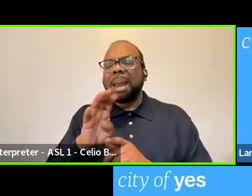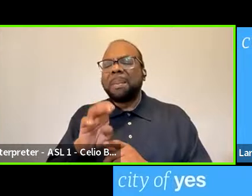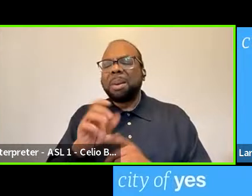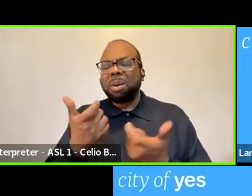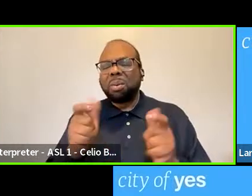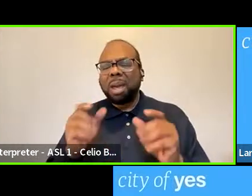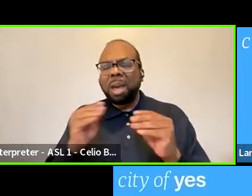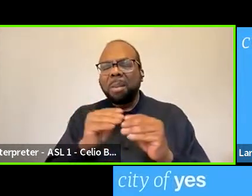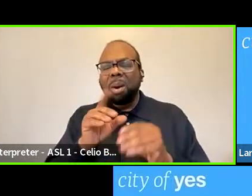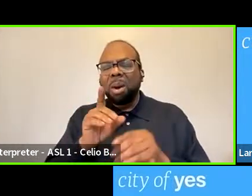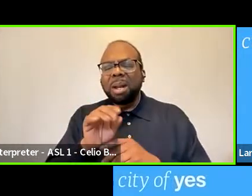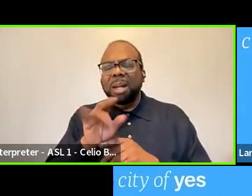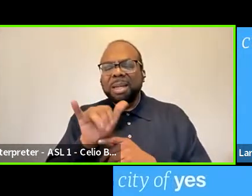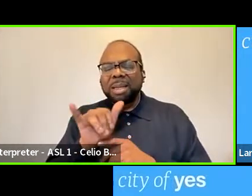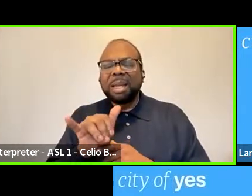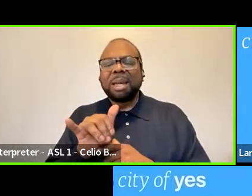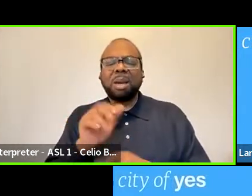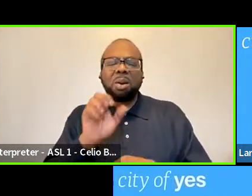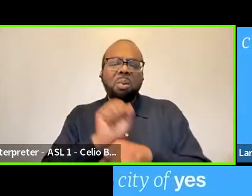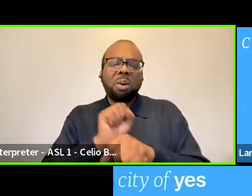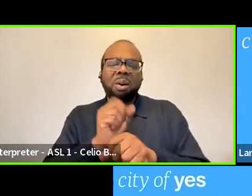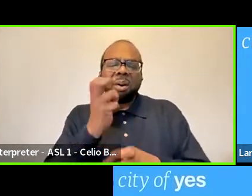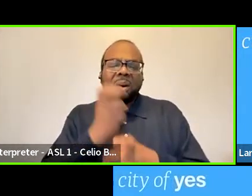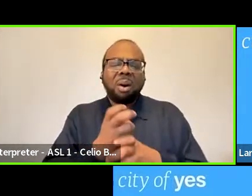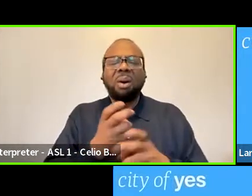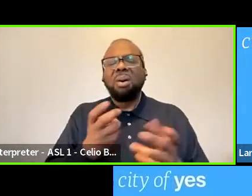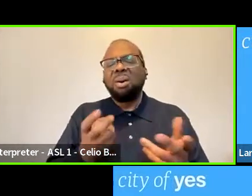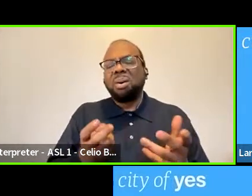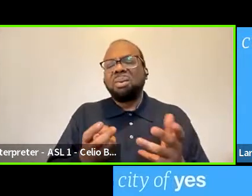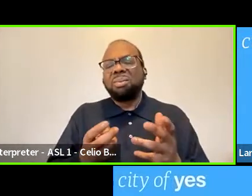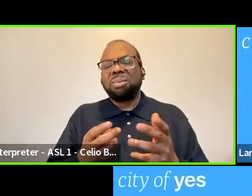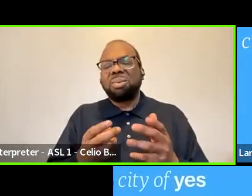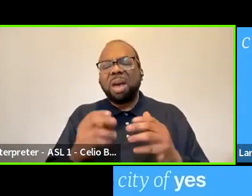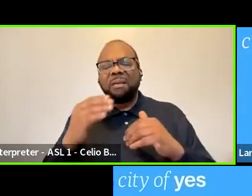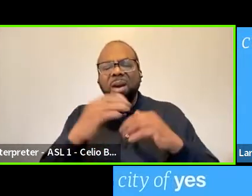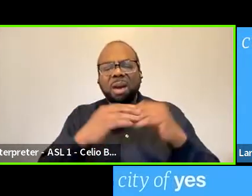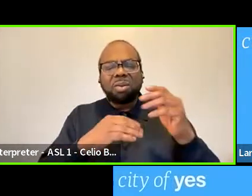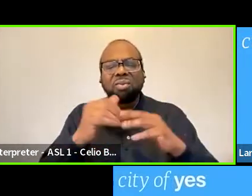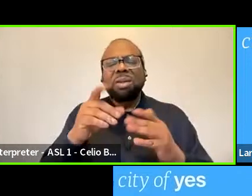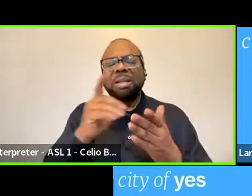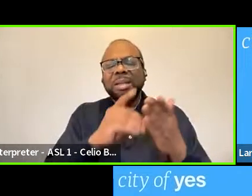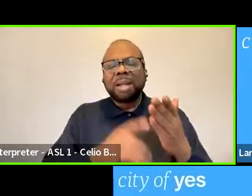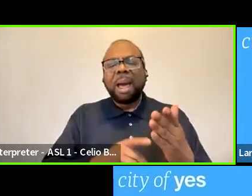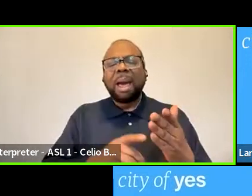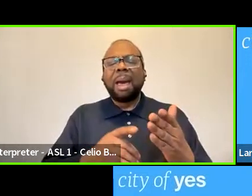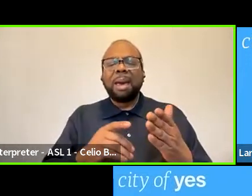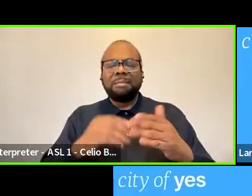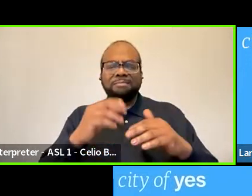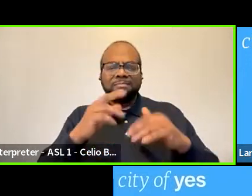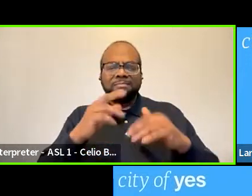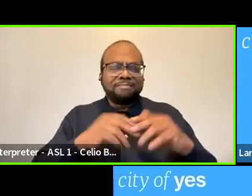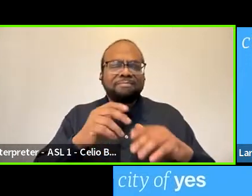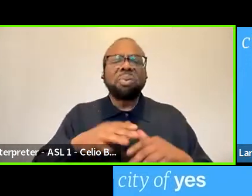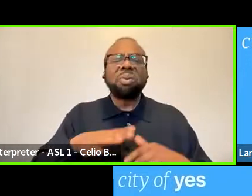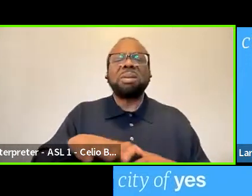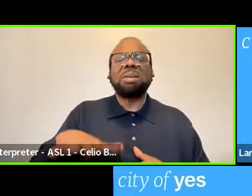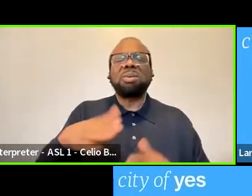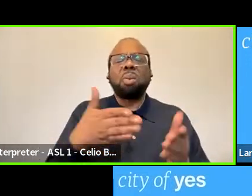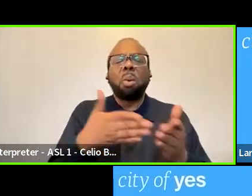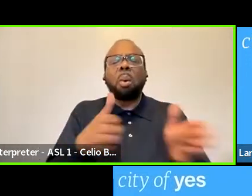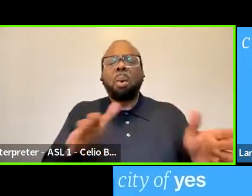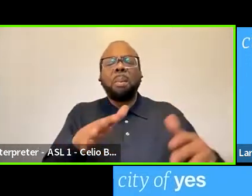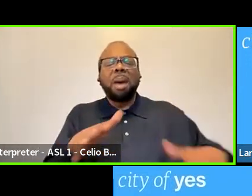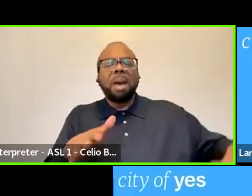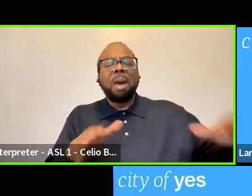And the city is also working hard to facilitate and implement better construction design to make sure our buildings and public realm and open spaces are